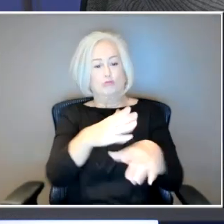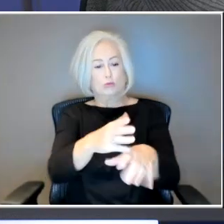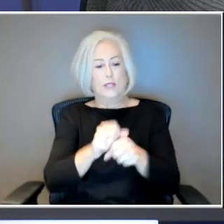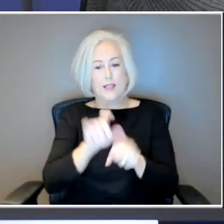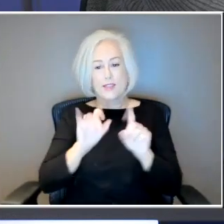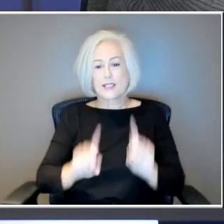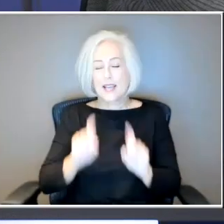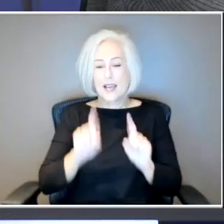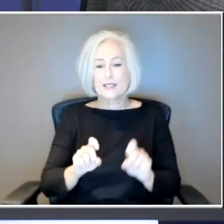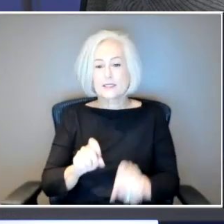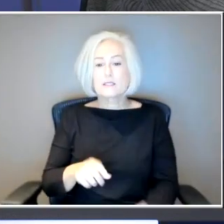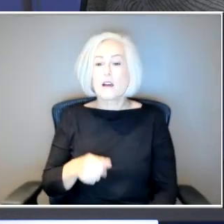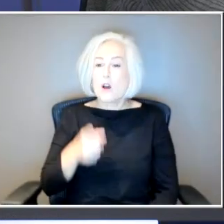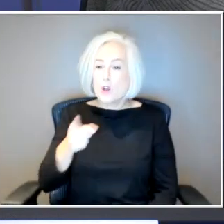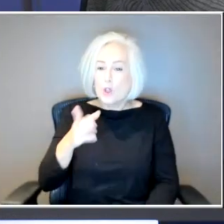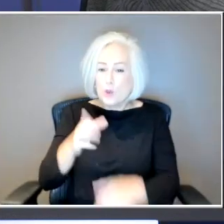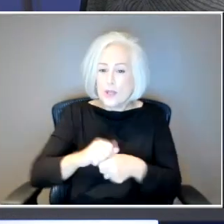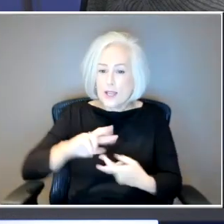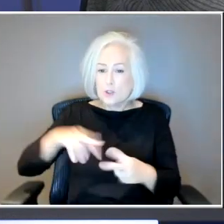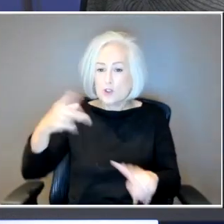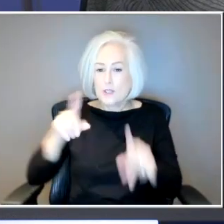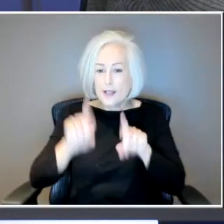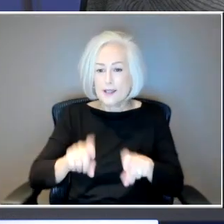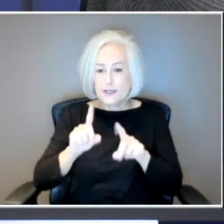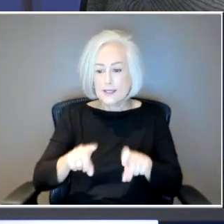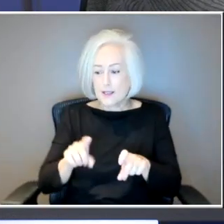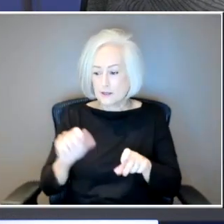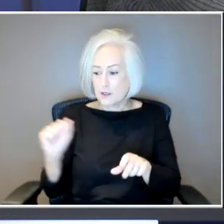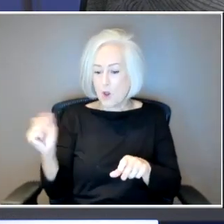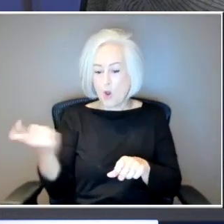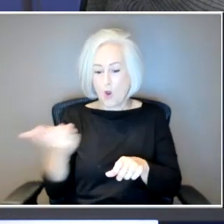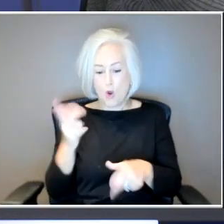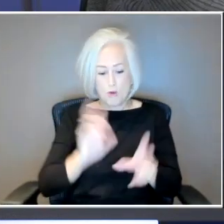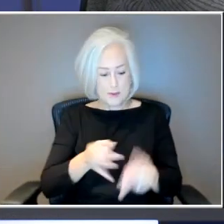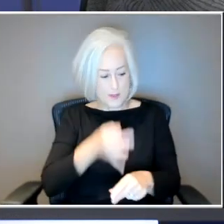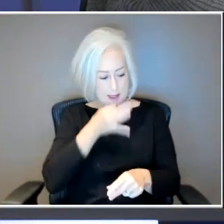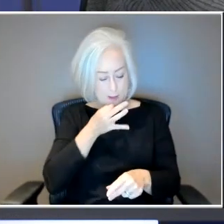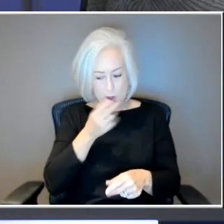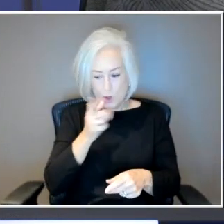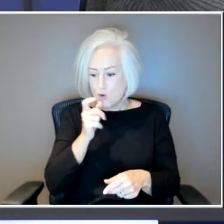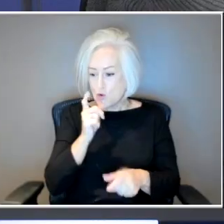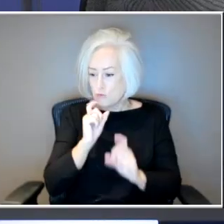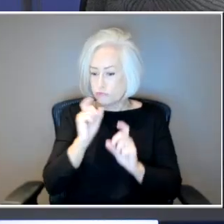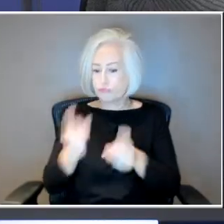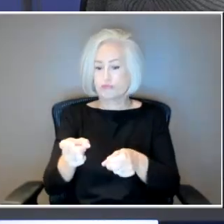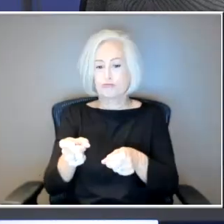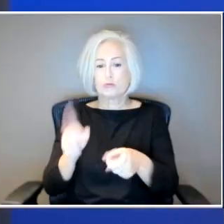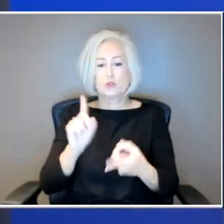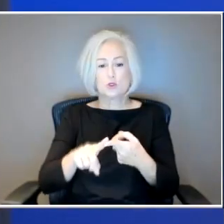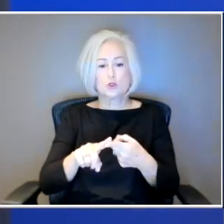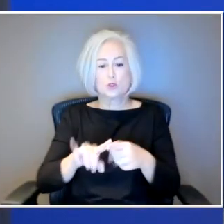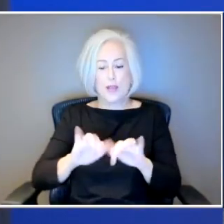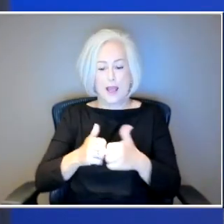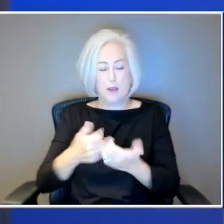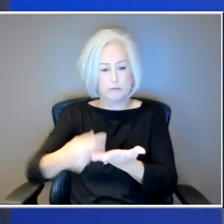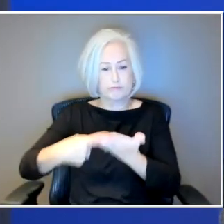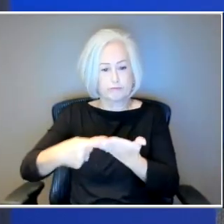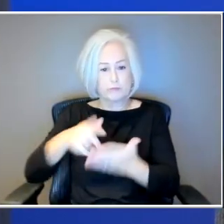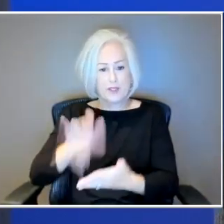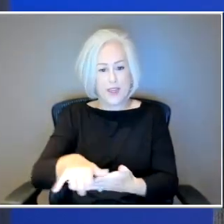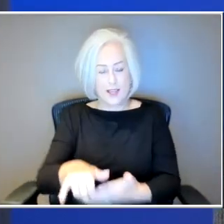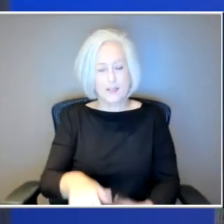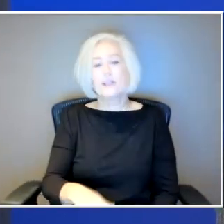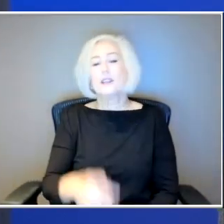test, and then you have all these experts. Who does it go in the hands of? Who are you having those first initial discussions with? So I originally saw Mary McCarthy in the High